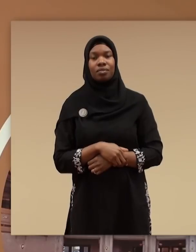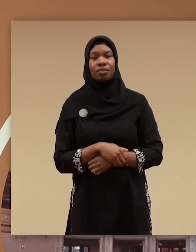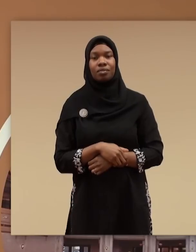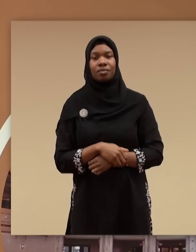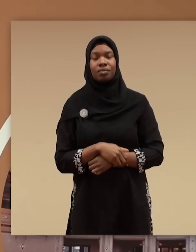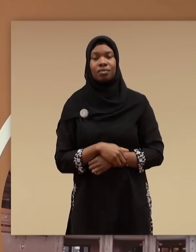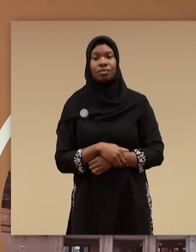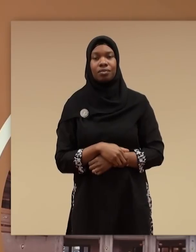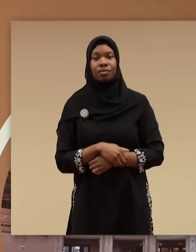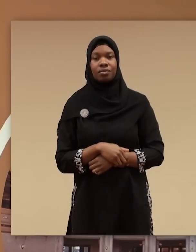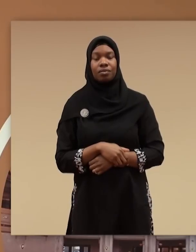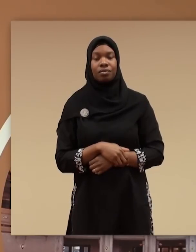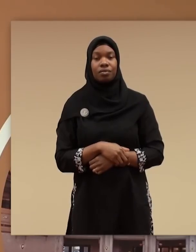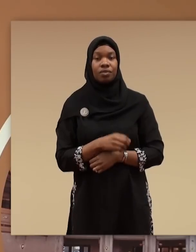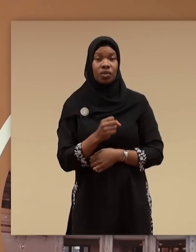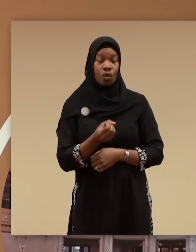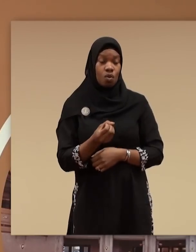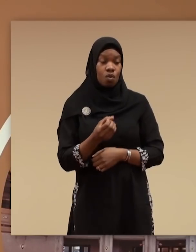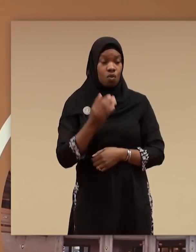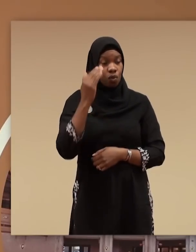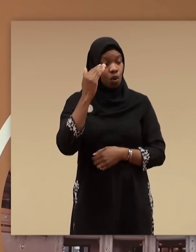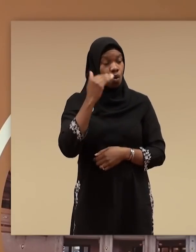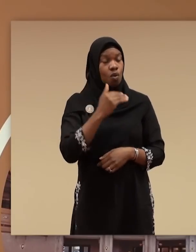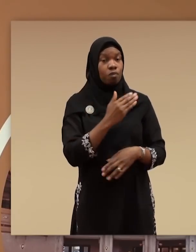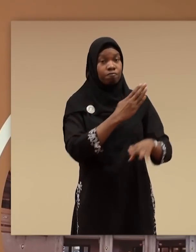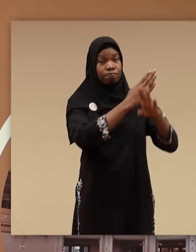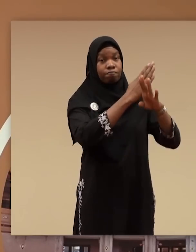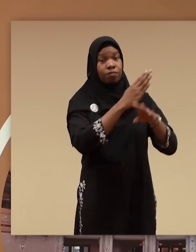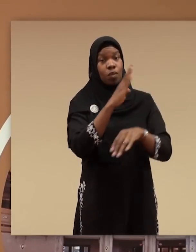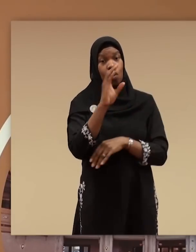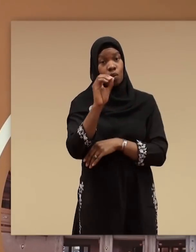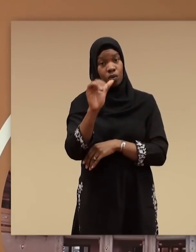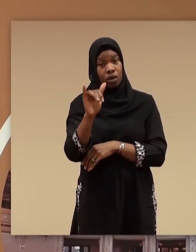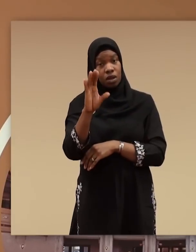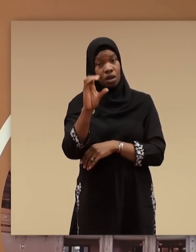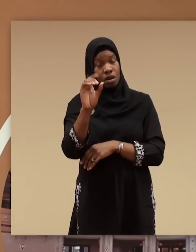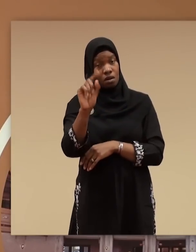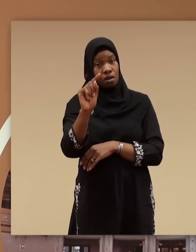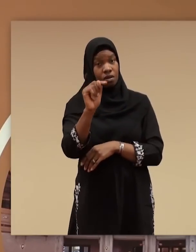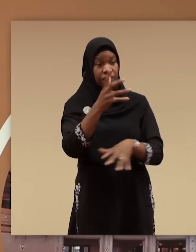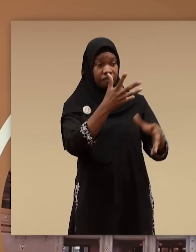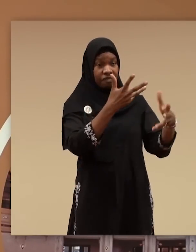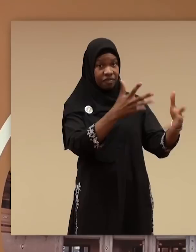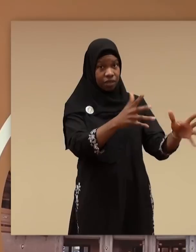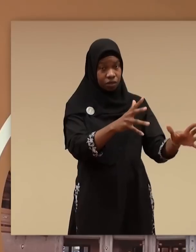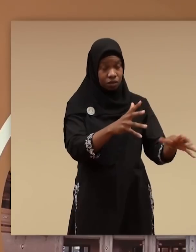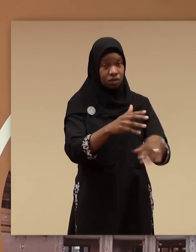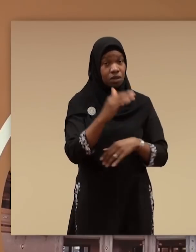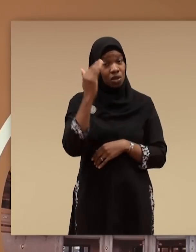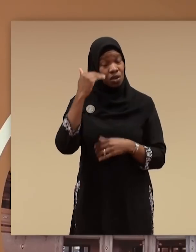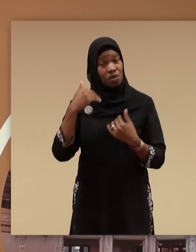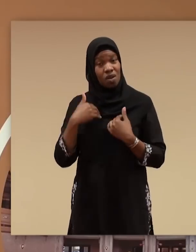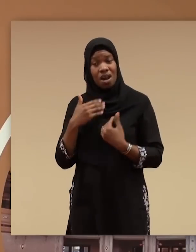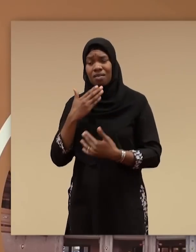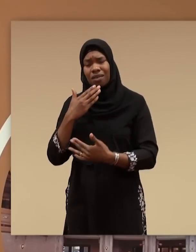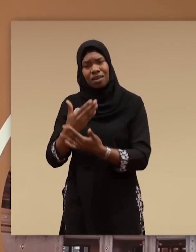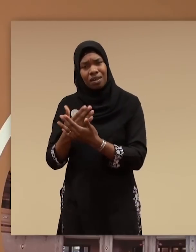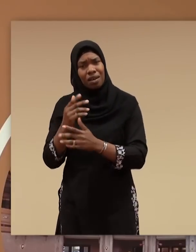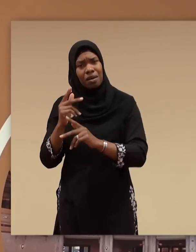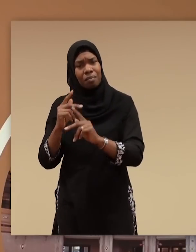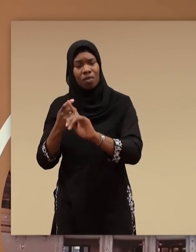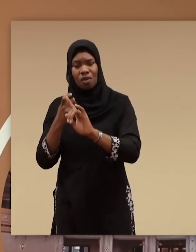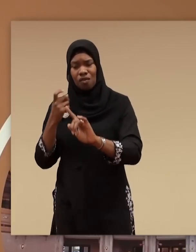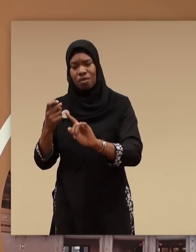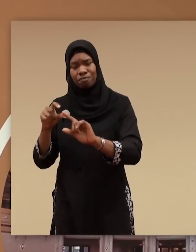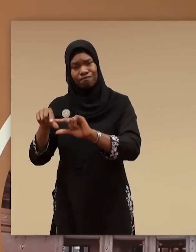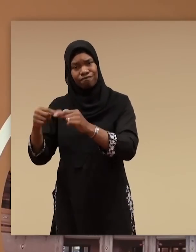at the end of the blockade, we know that few good-hearted people from Quraysh, though they are non-believers, but they were